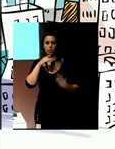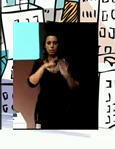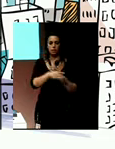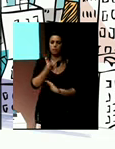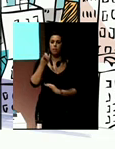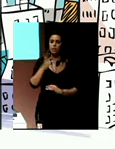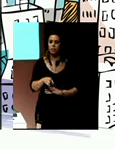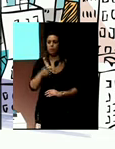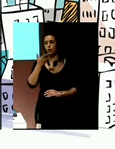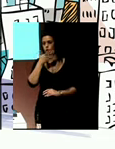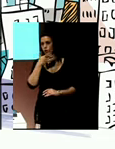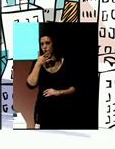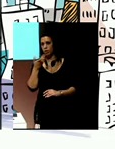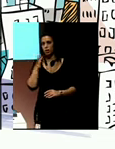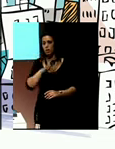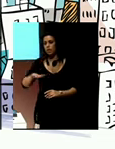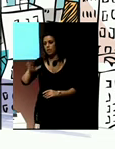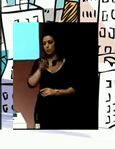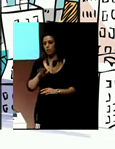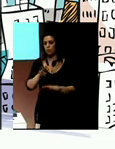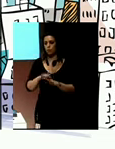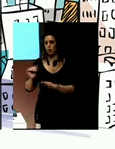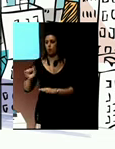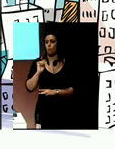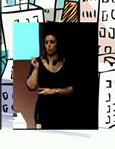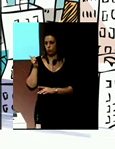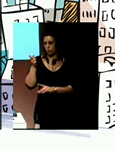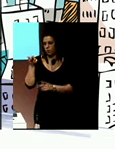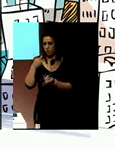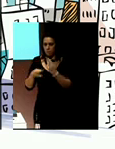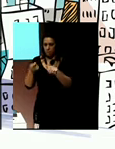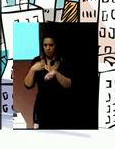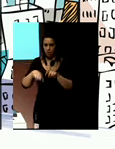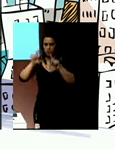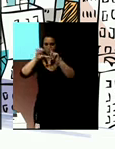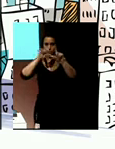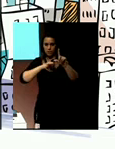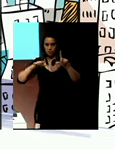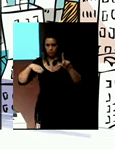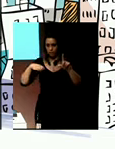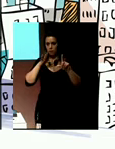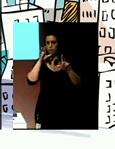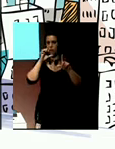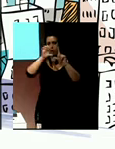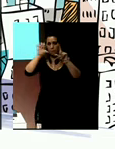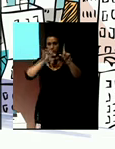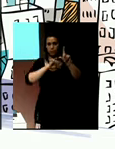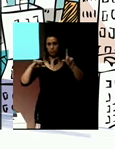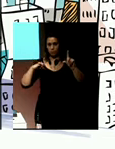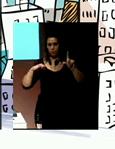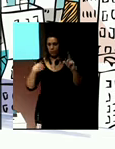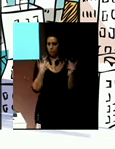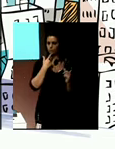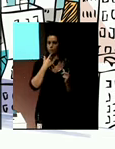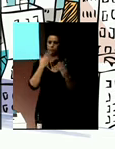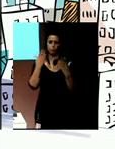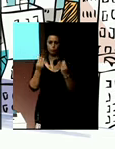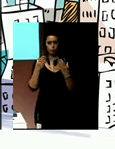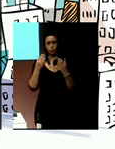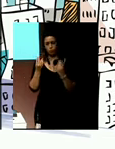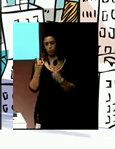kind of actions. We also have to take advantage of market opportunities,